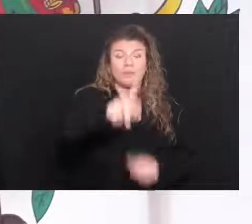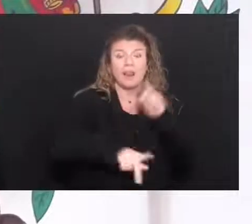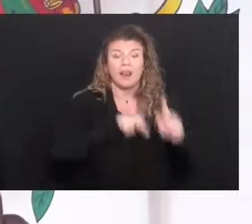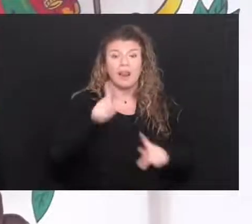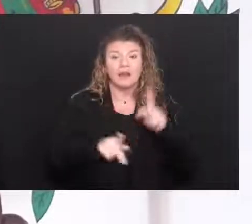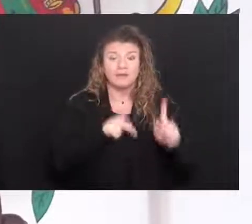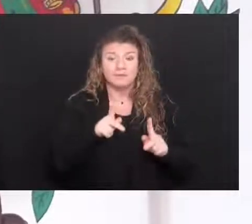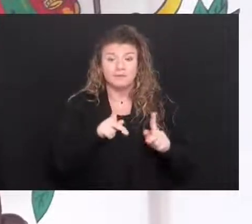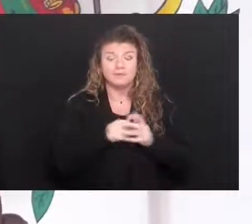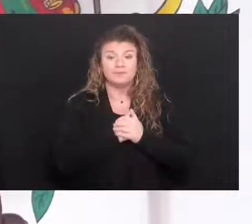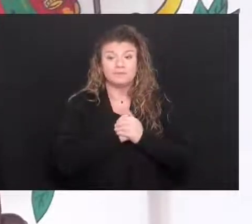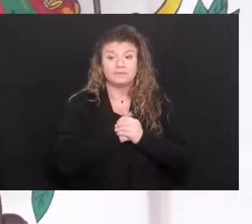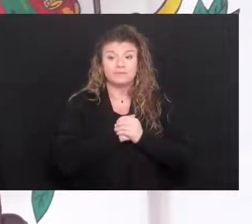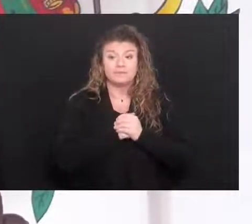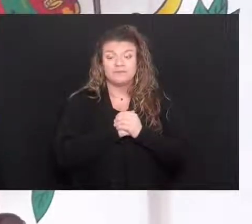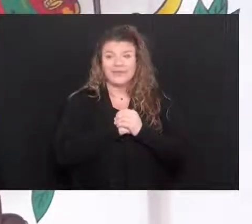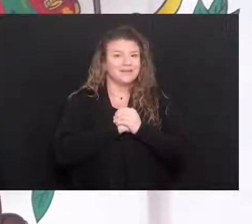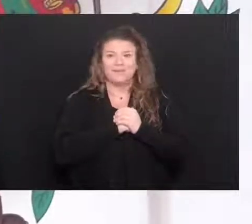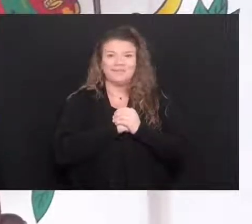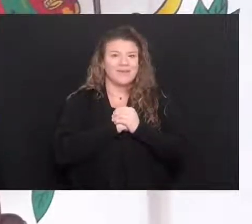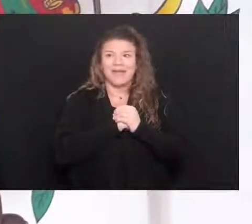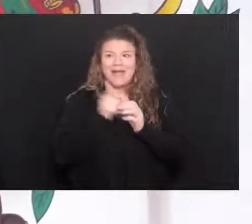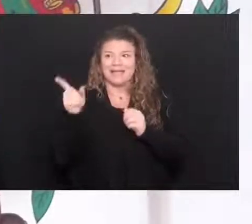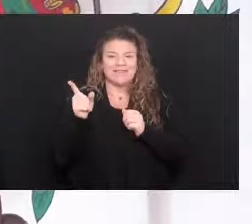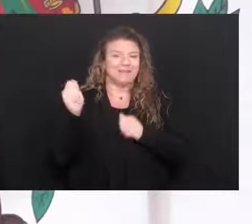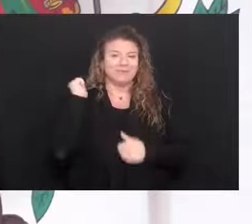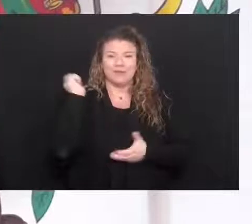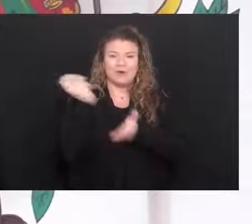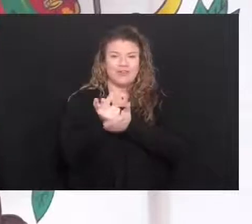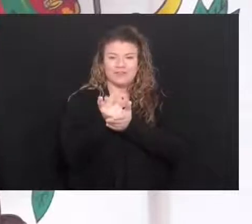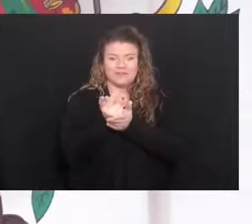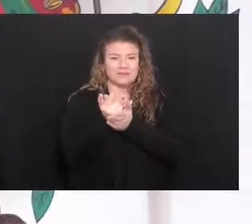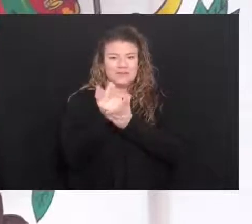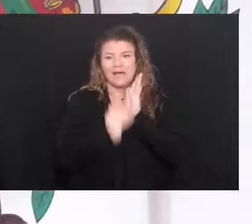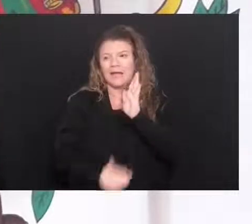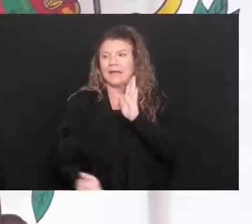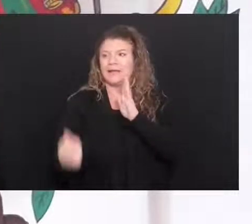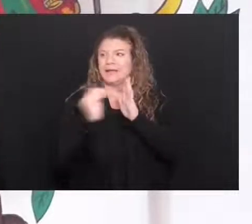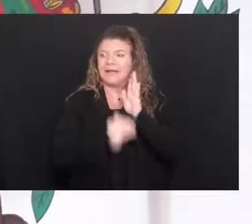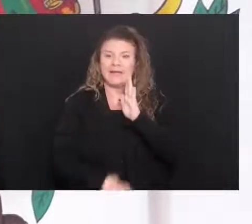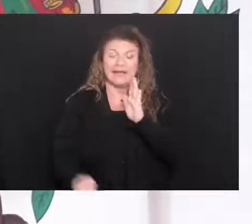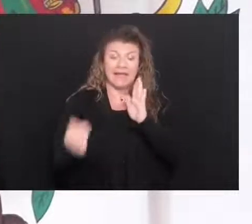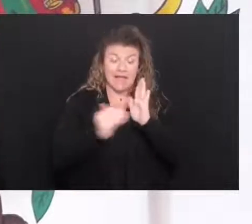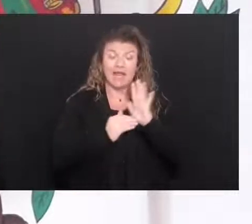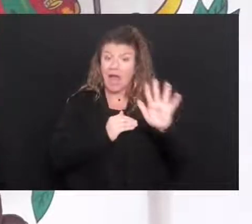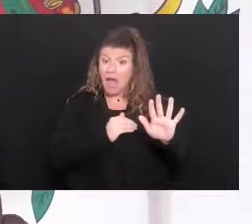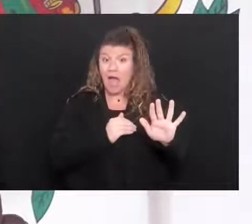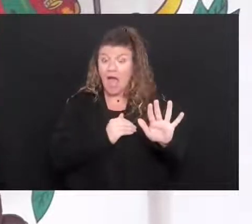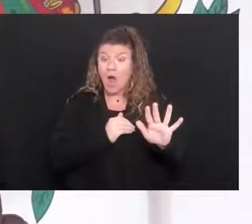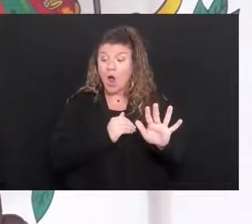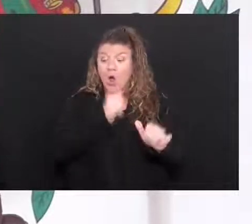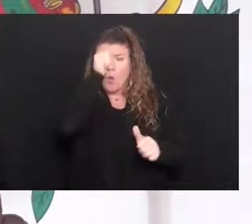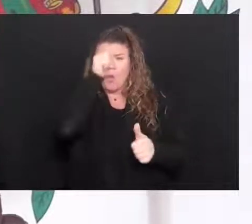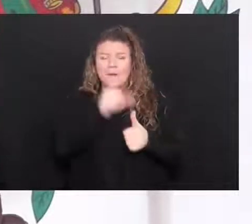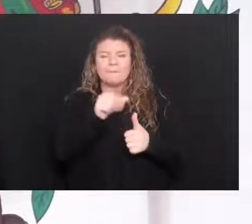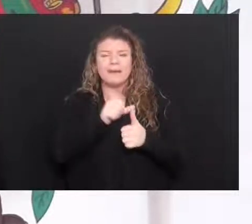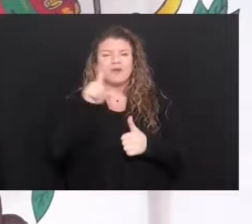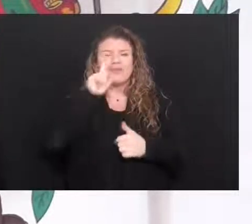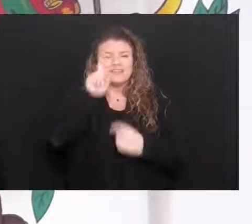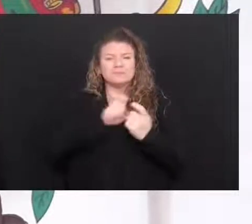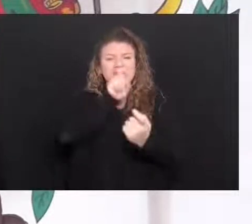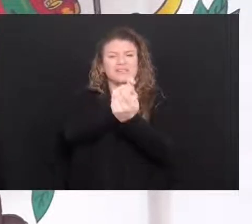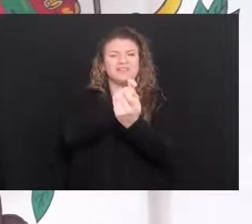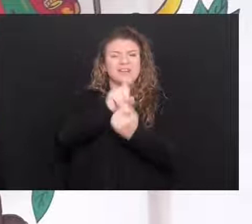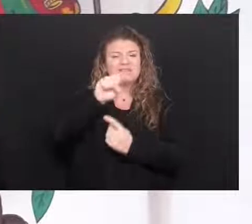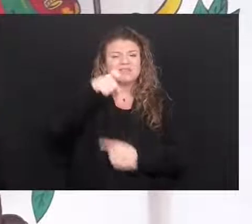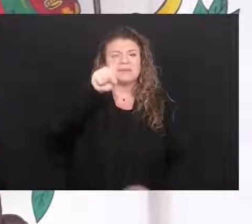we really just got stonewalled over and over and over. Remember, they targeted, I think, September the